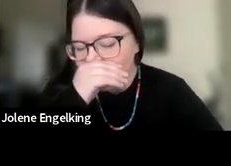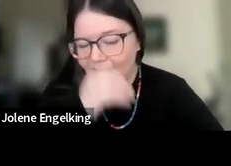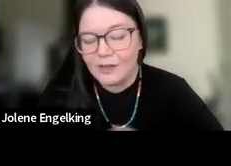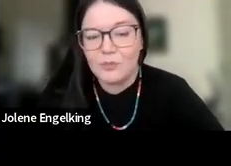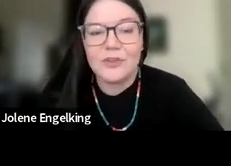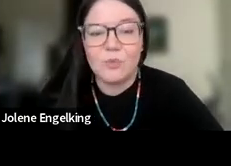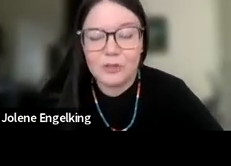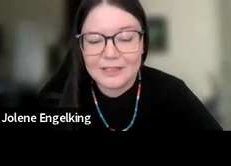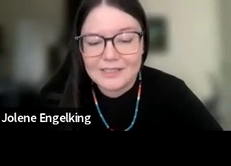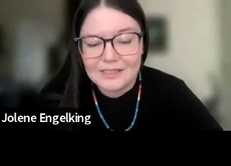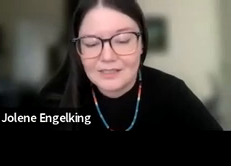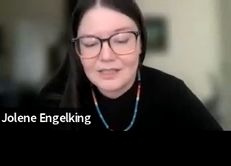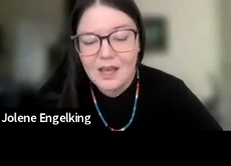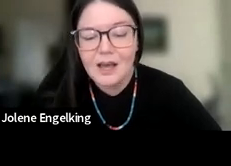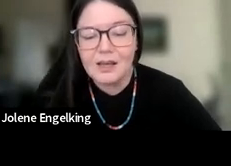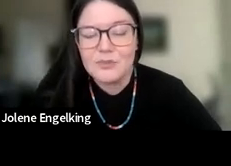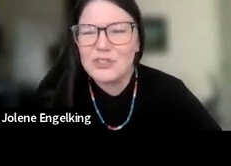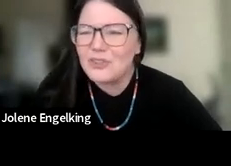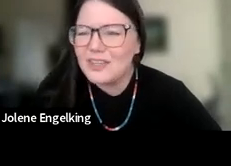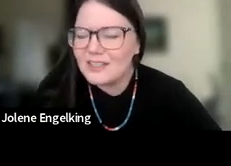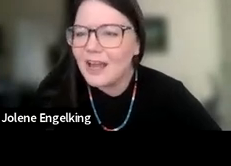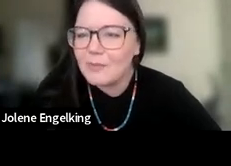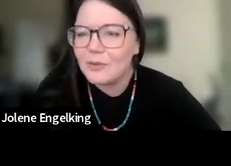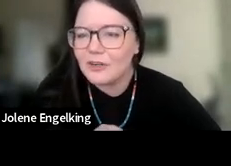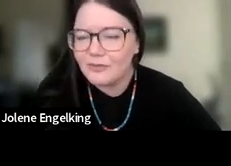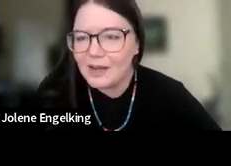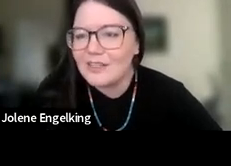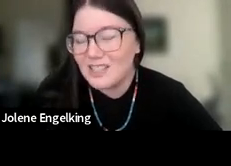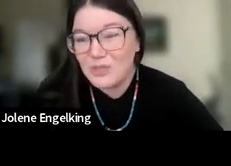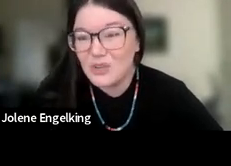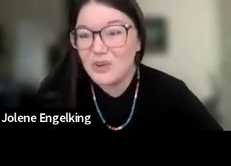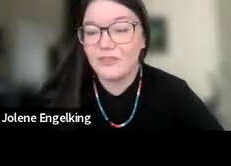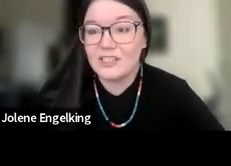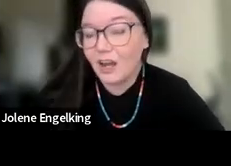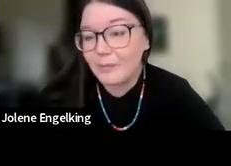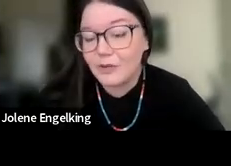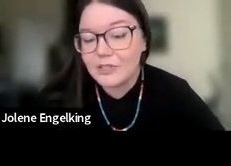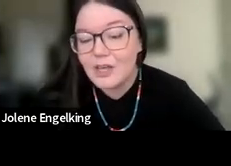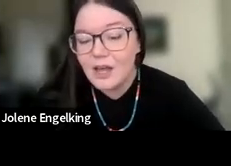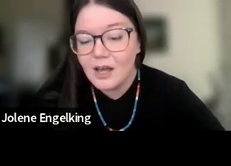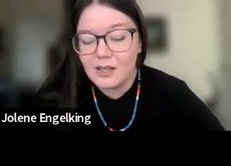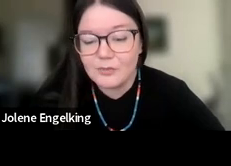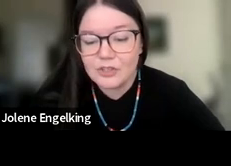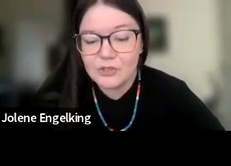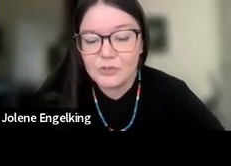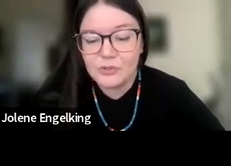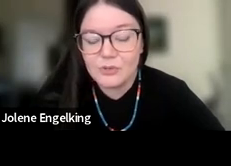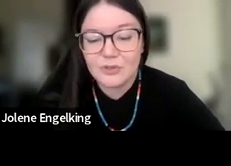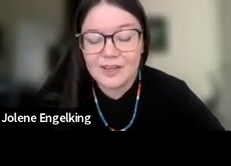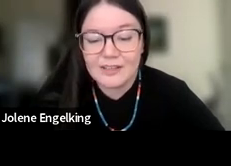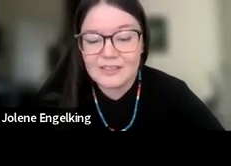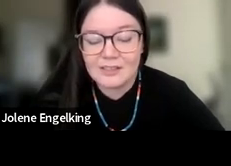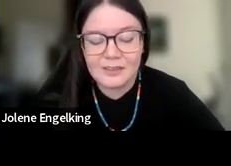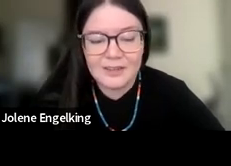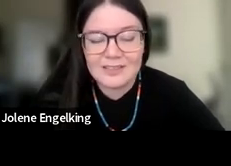happen within workplaces, to the things that are happening within our families that we don't often talk about, to